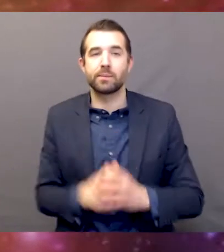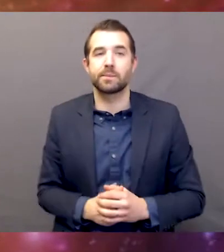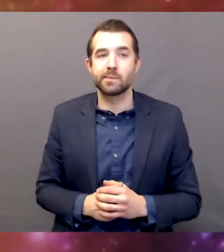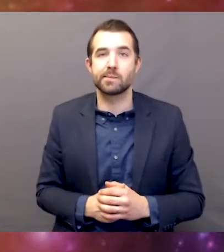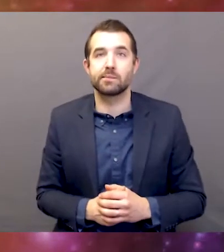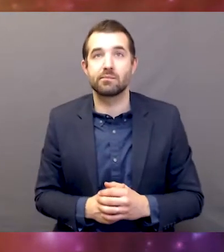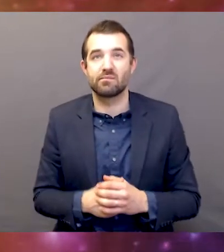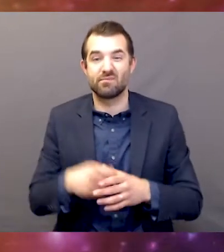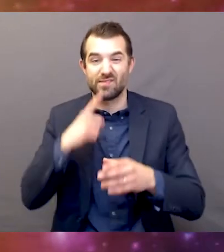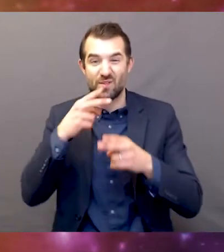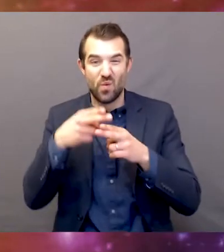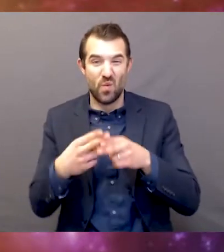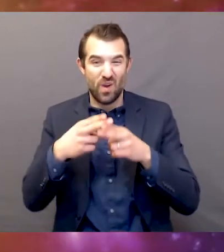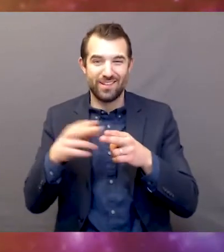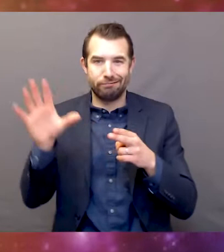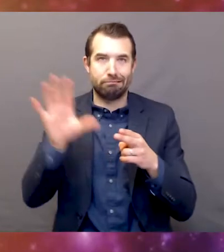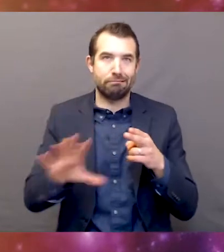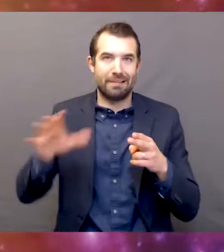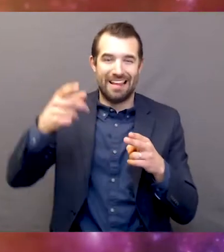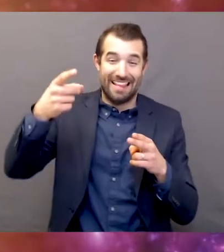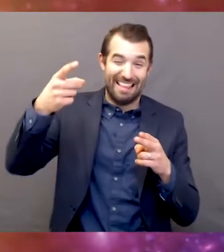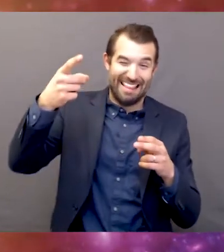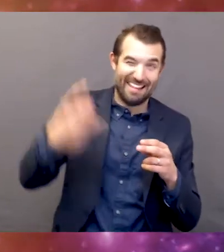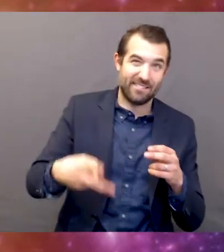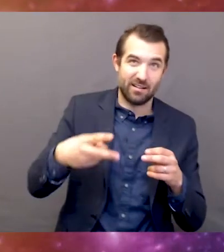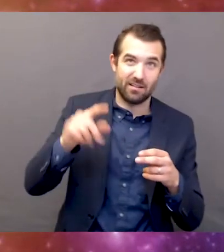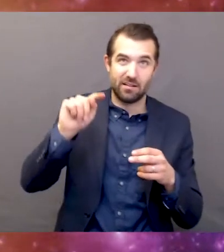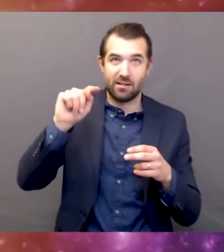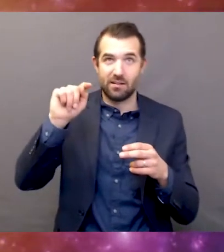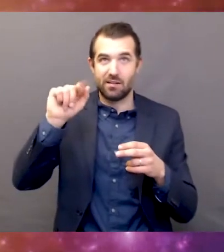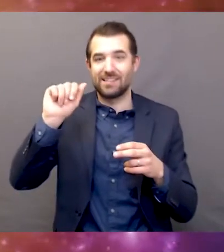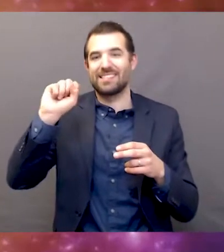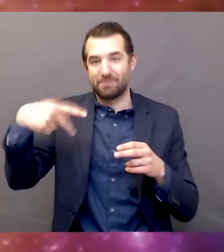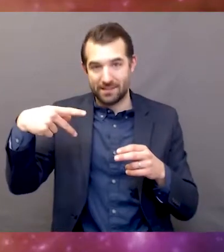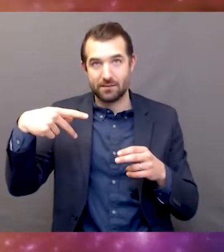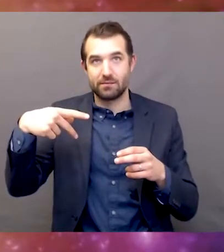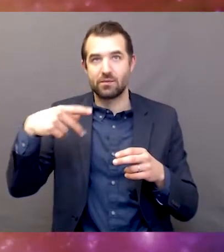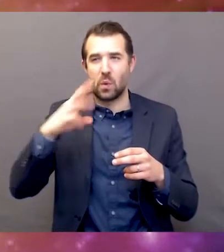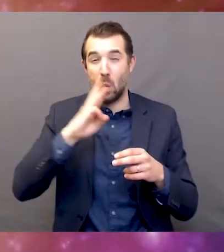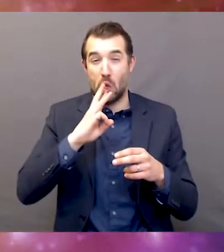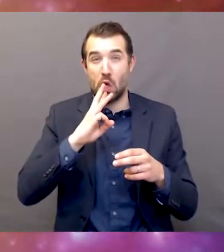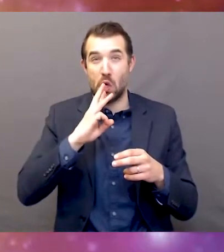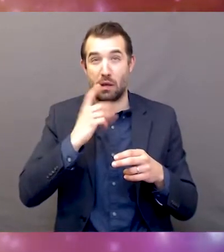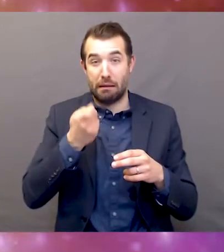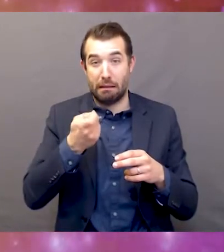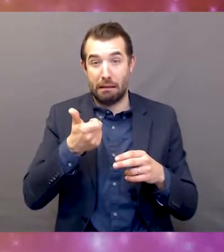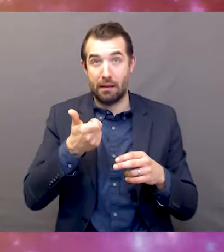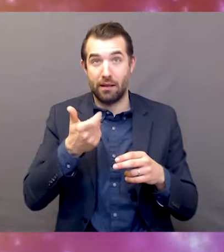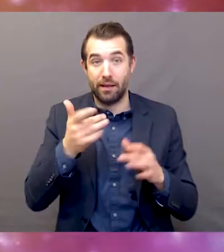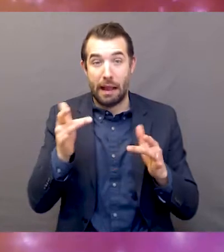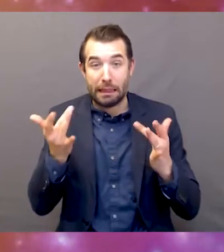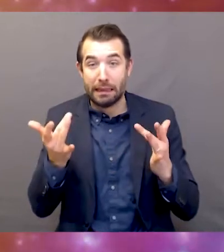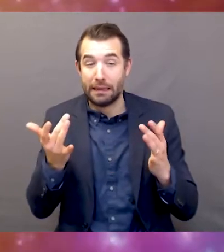weigh only a mere half as much as a half a teaspoon of water, almost nothing. And yet the volumes in a galaxy cluster are